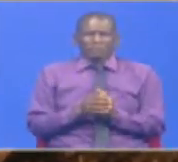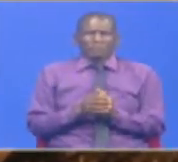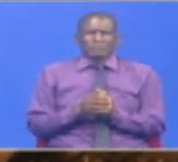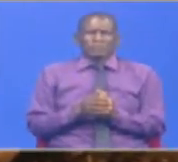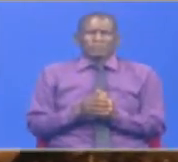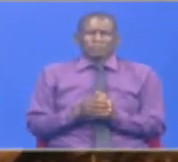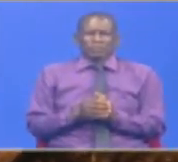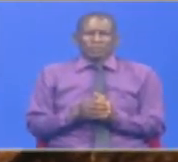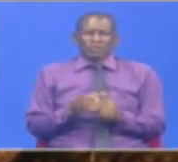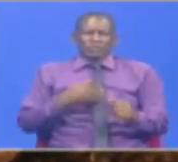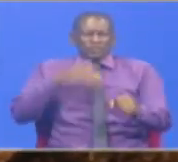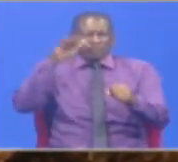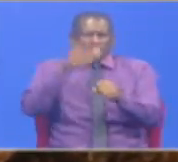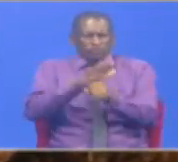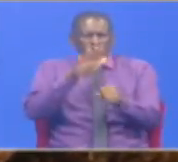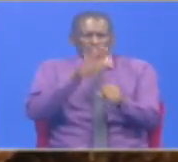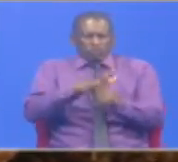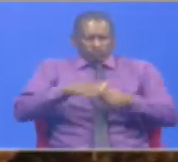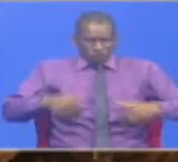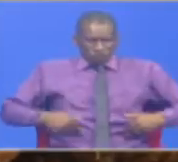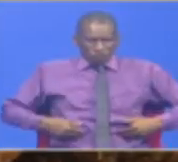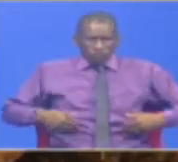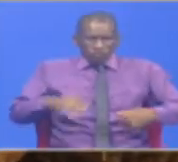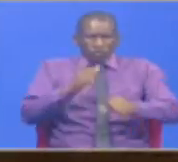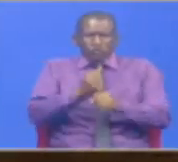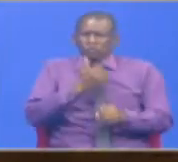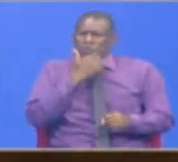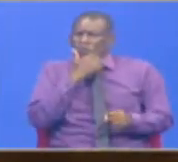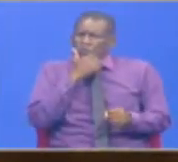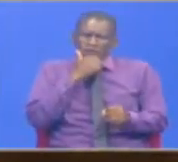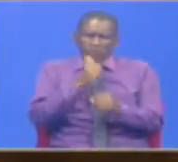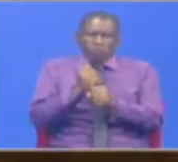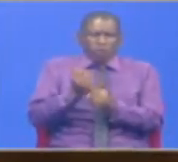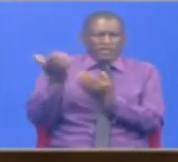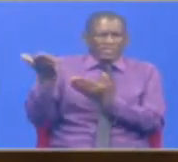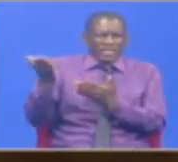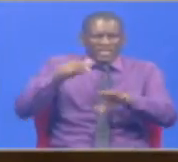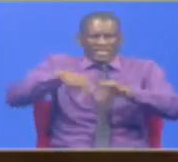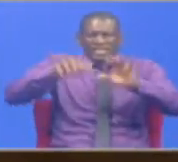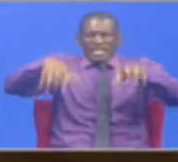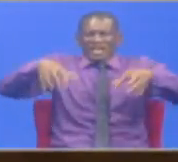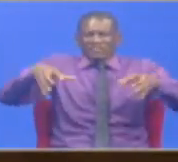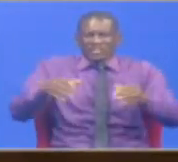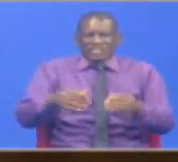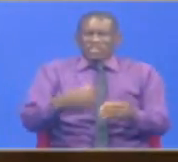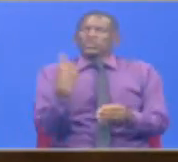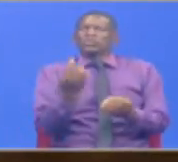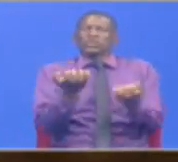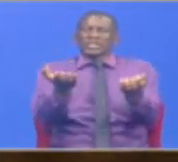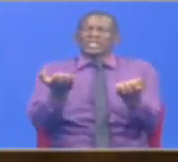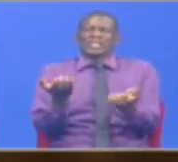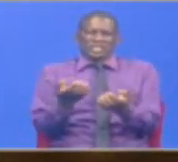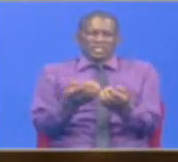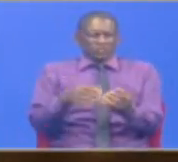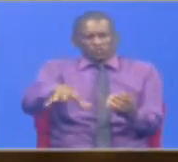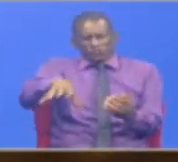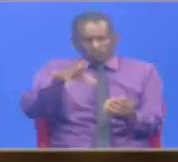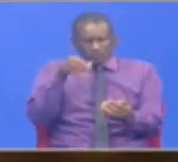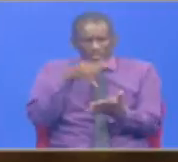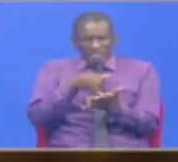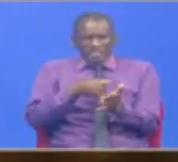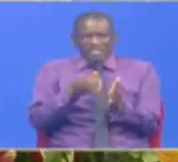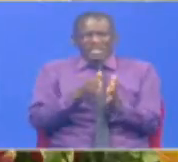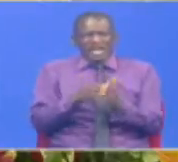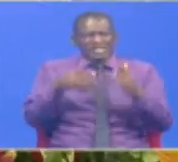There are a lot of young people who are actually doing a lot of wonderful work in agriculture. You just need to discover it and